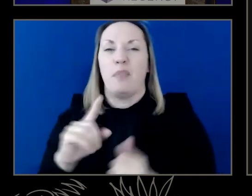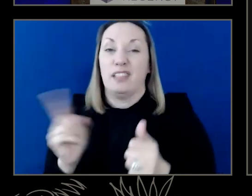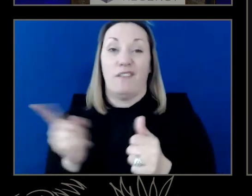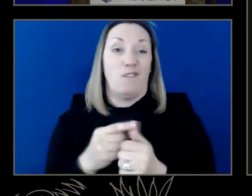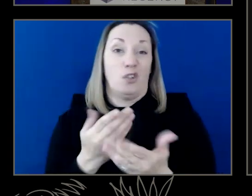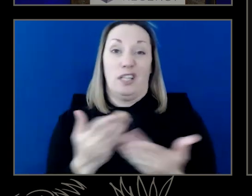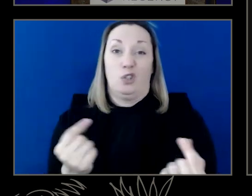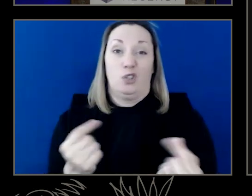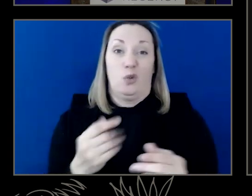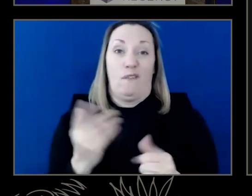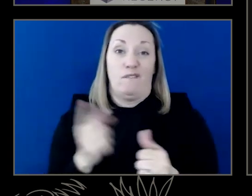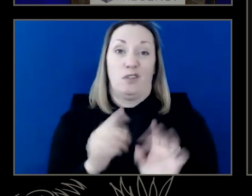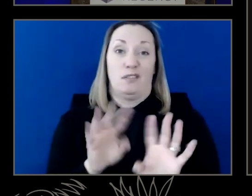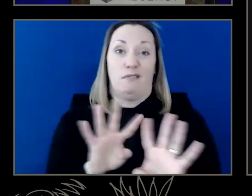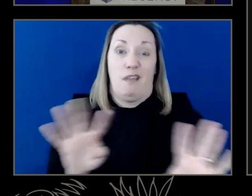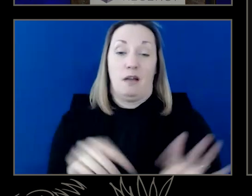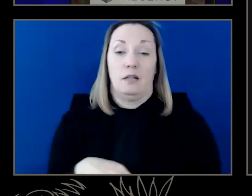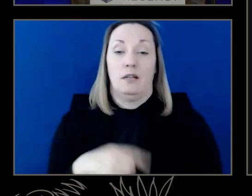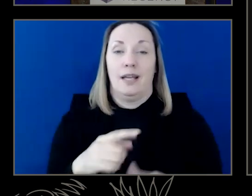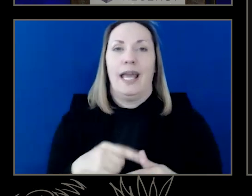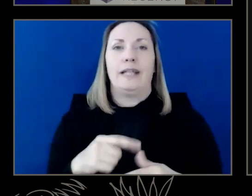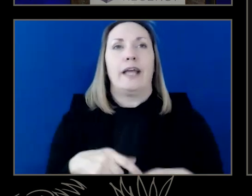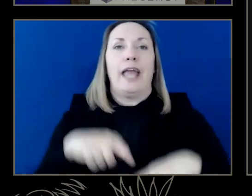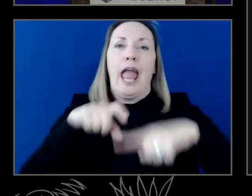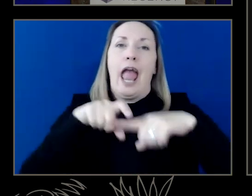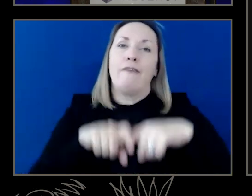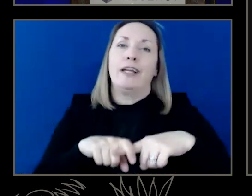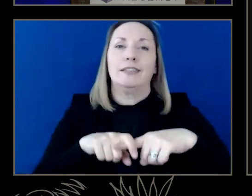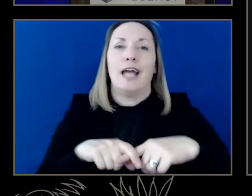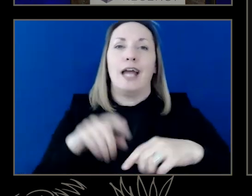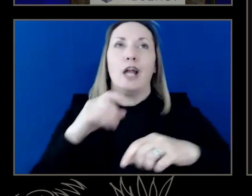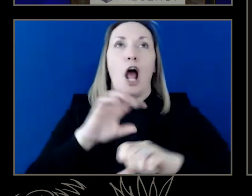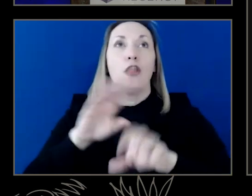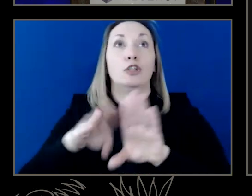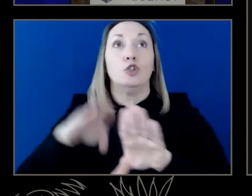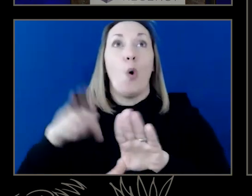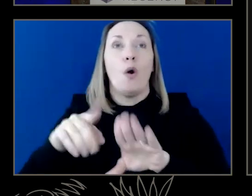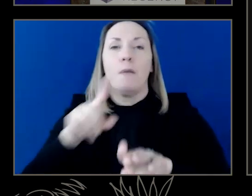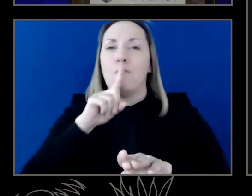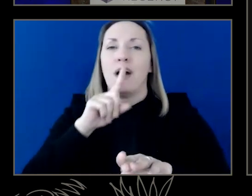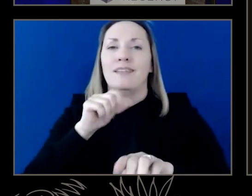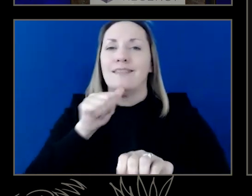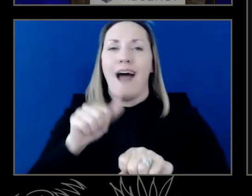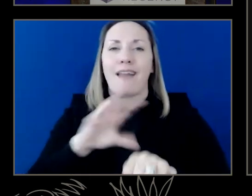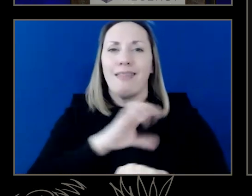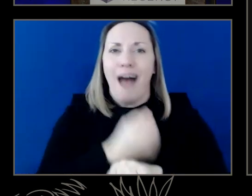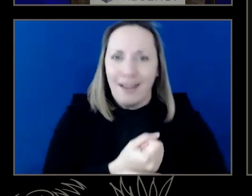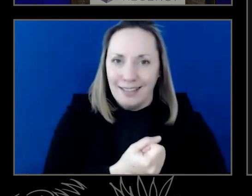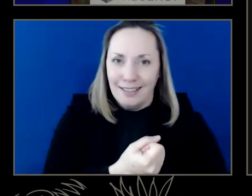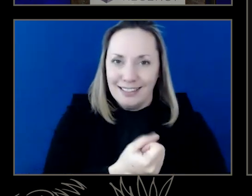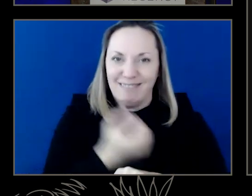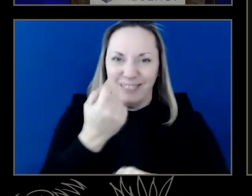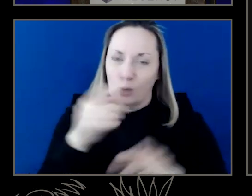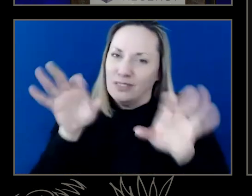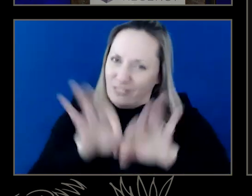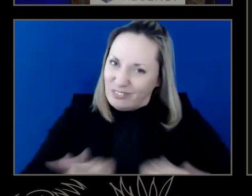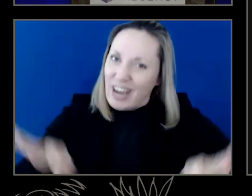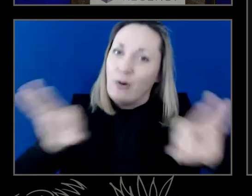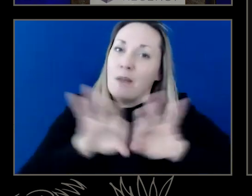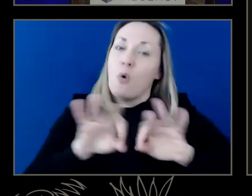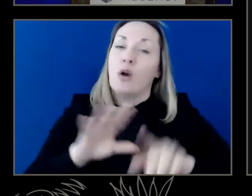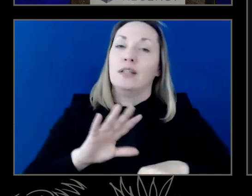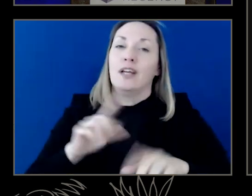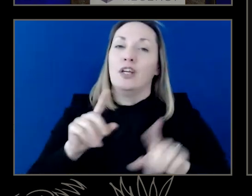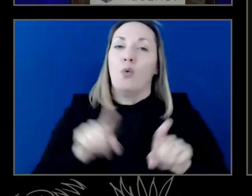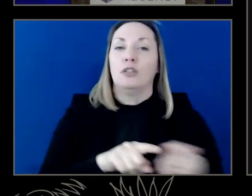like hanging a do not enter sign on your door and not actually locking it. So it's very important that you also enforce it